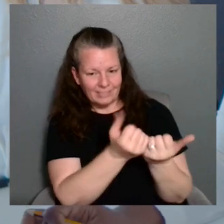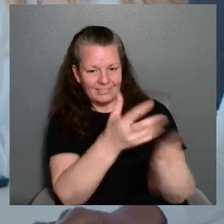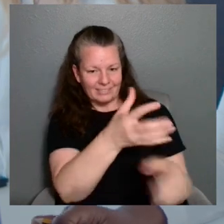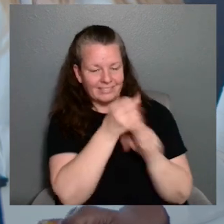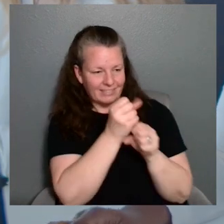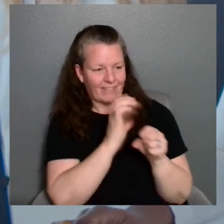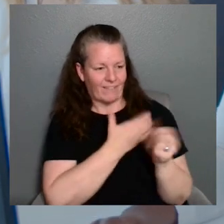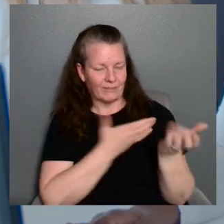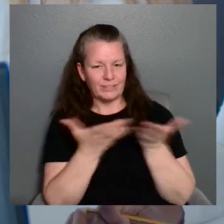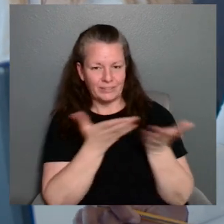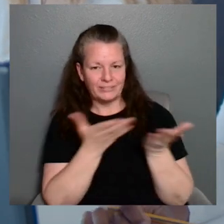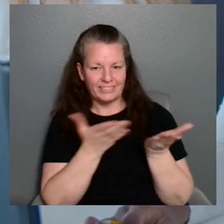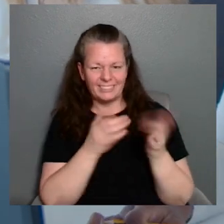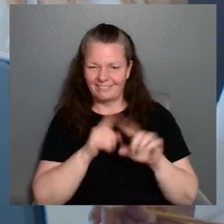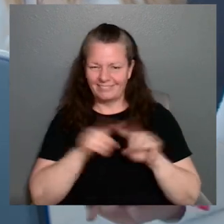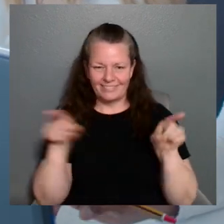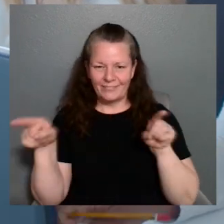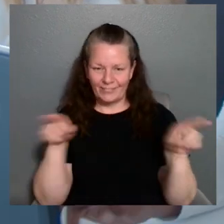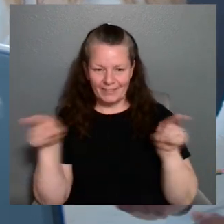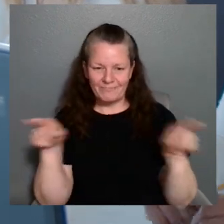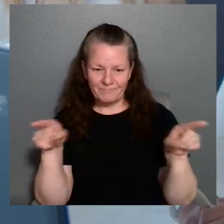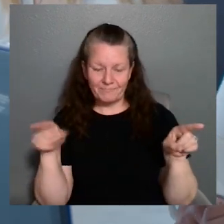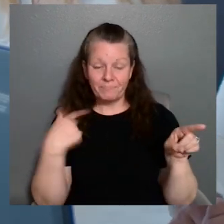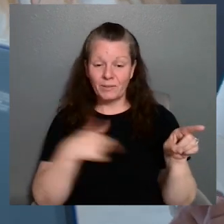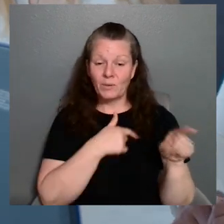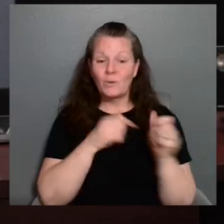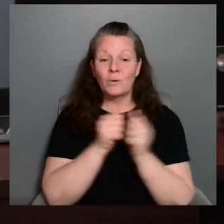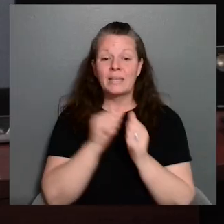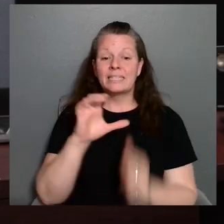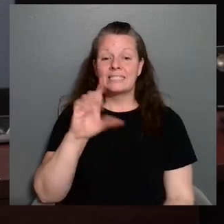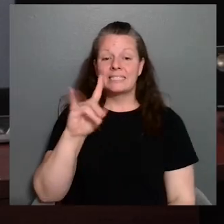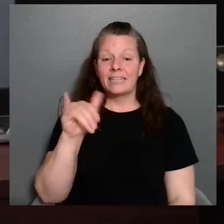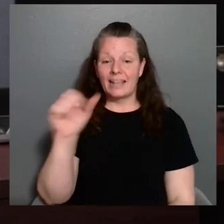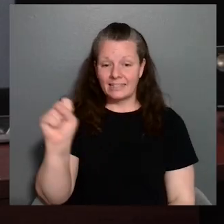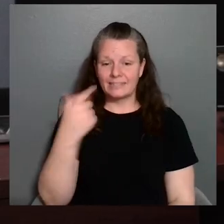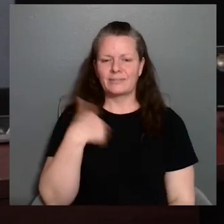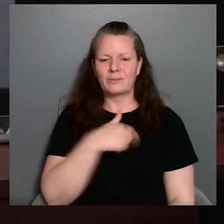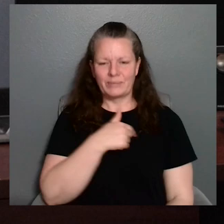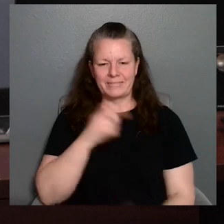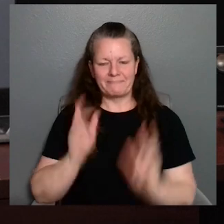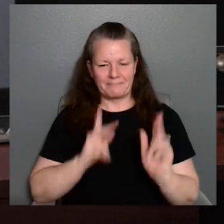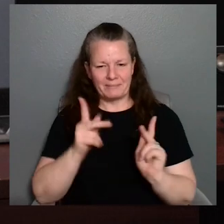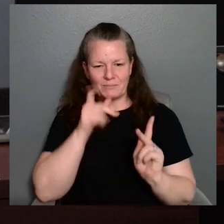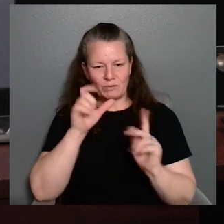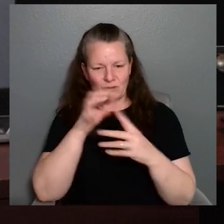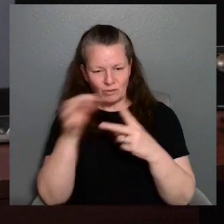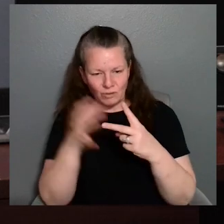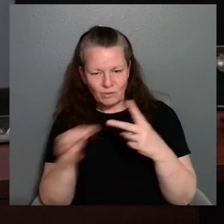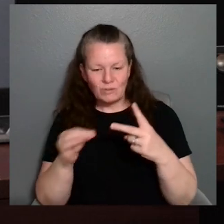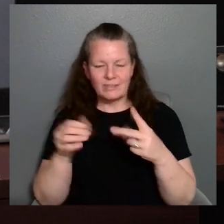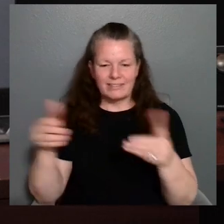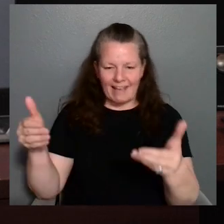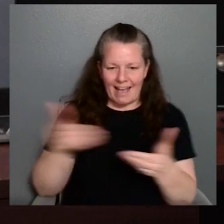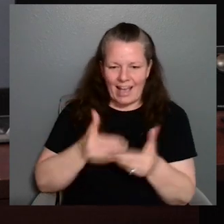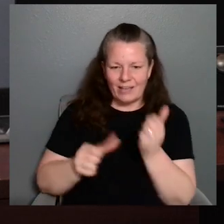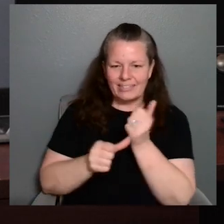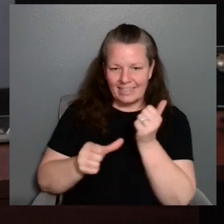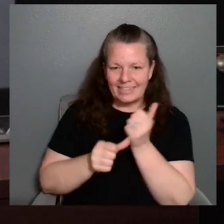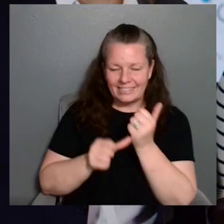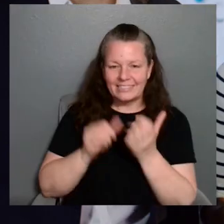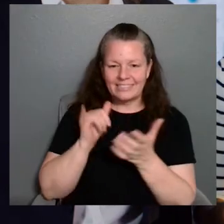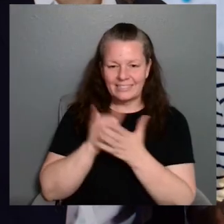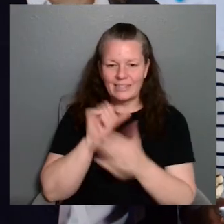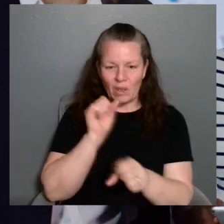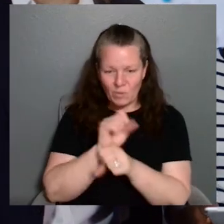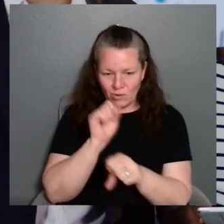agency to receive our services. With CDASS, we are the people who choose and hire